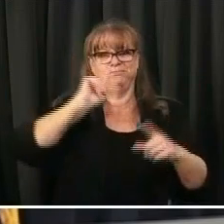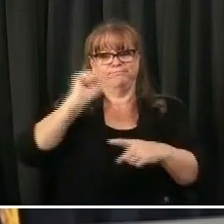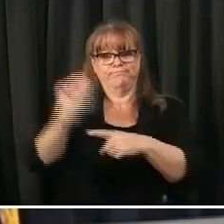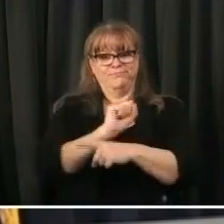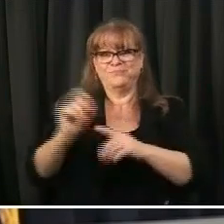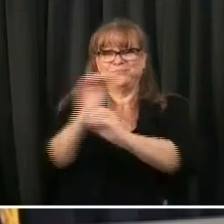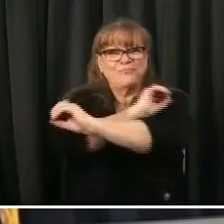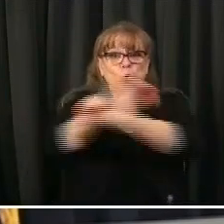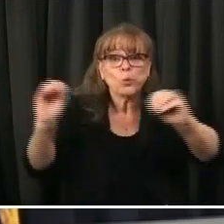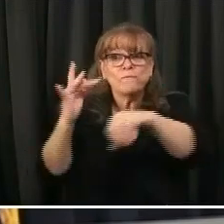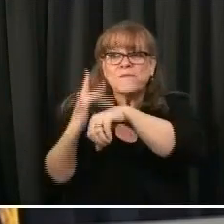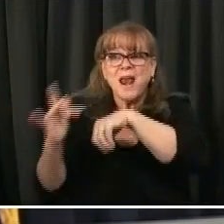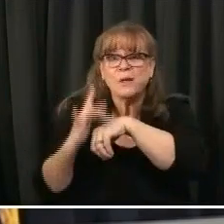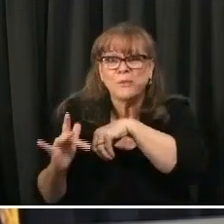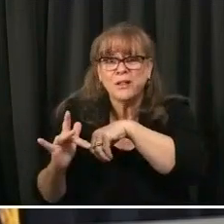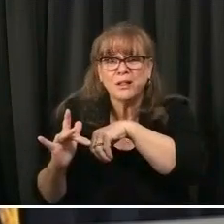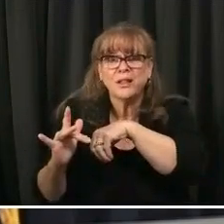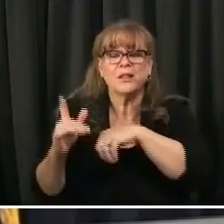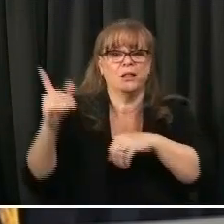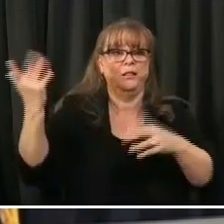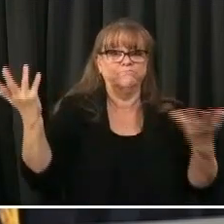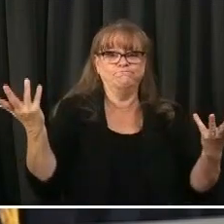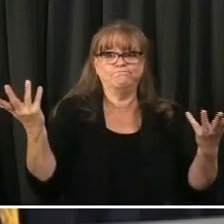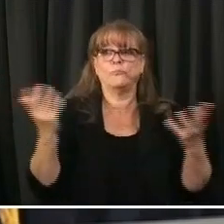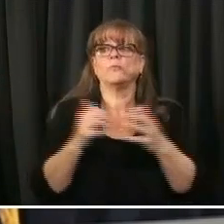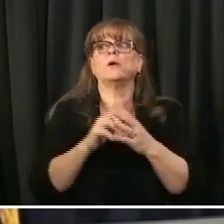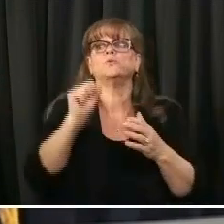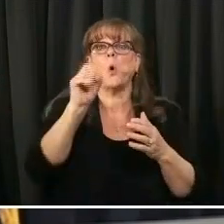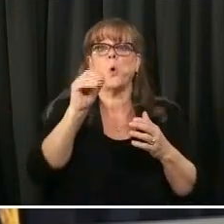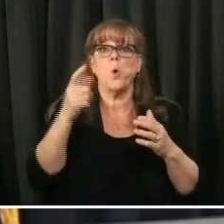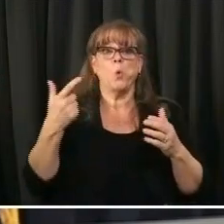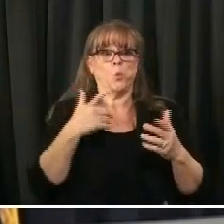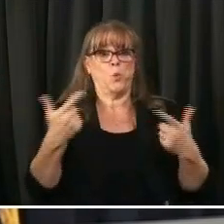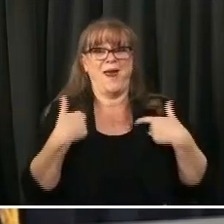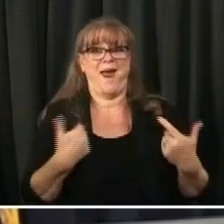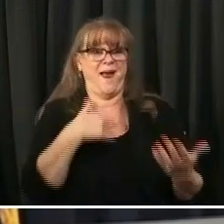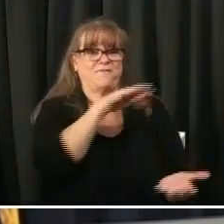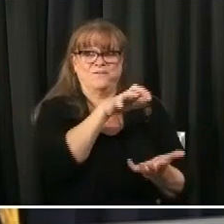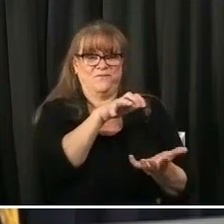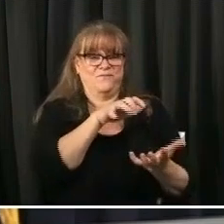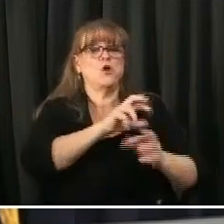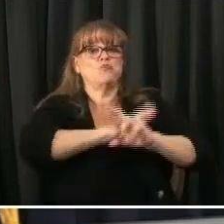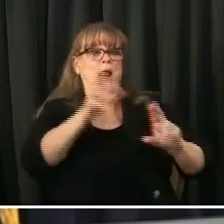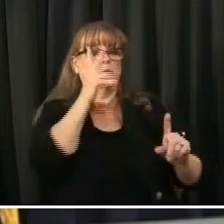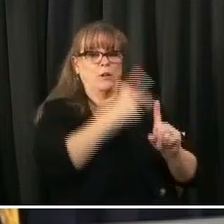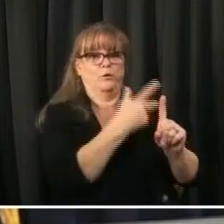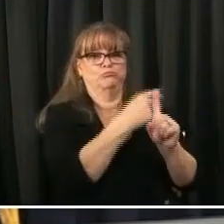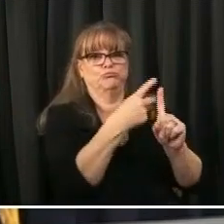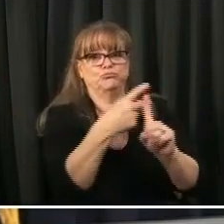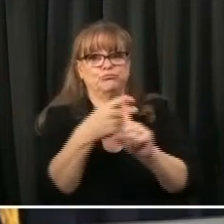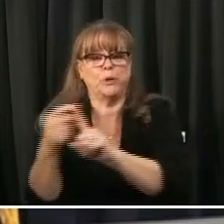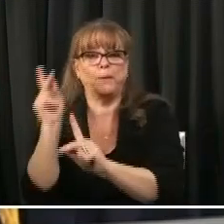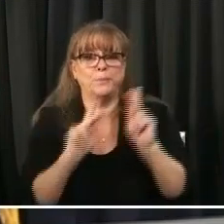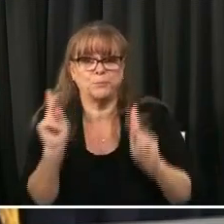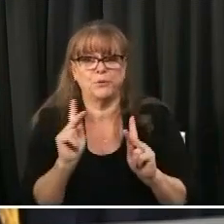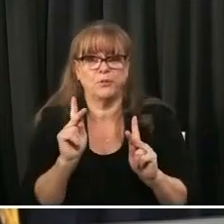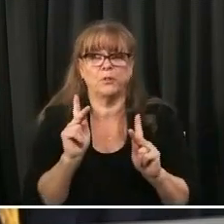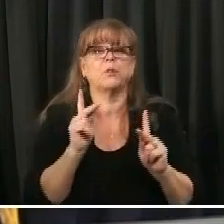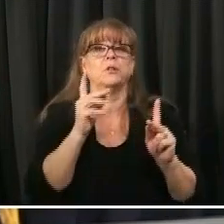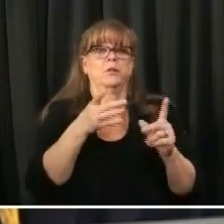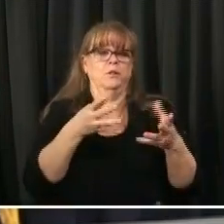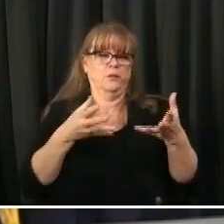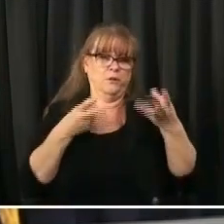to do everything we can to deliver the doses that we do have effectively and efficiently. We anticipate about